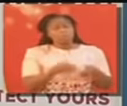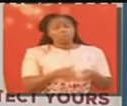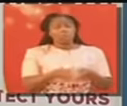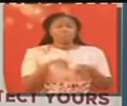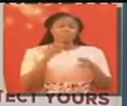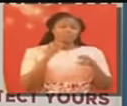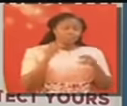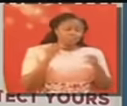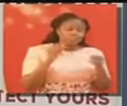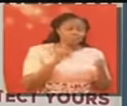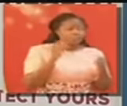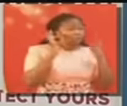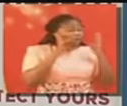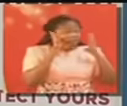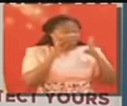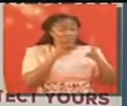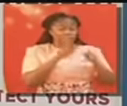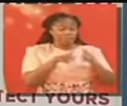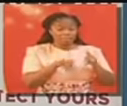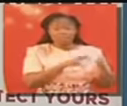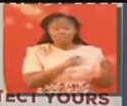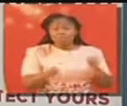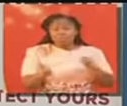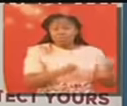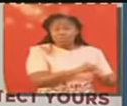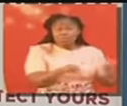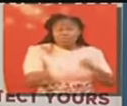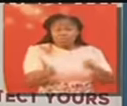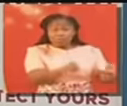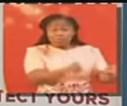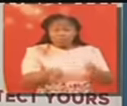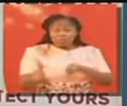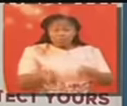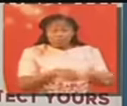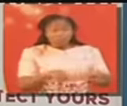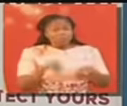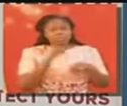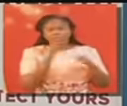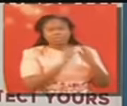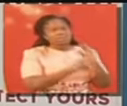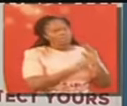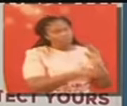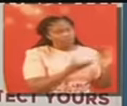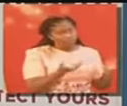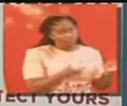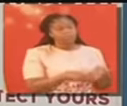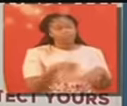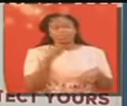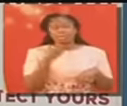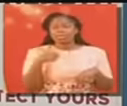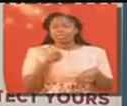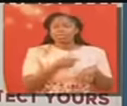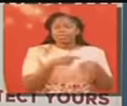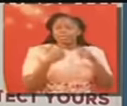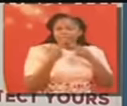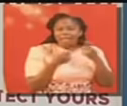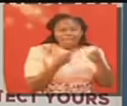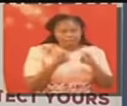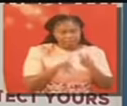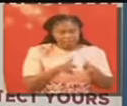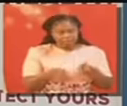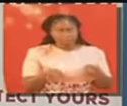restrictions had been put in place, after advice had been issued to reduce numbers of gatherings, to manage the